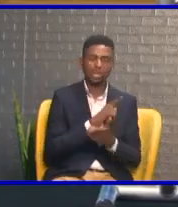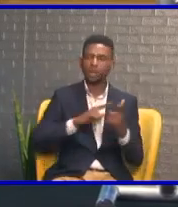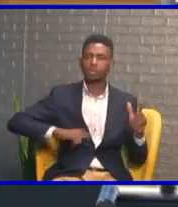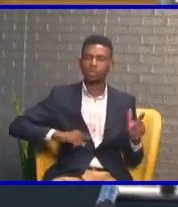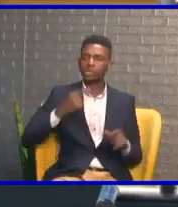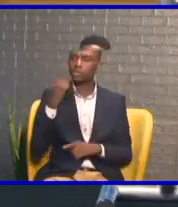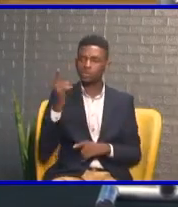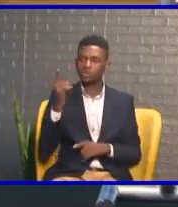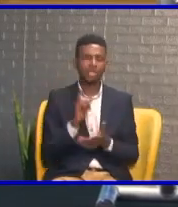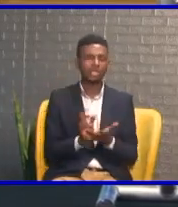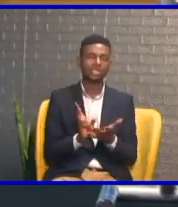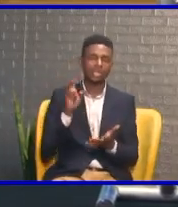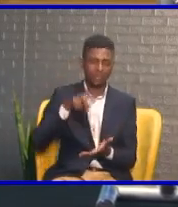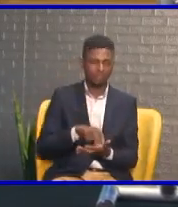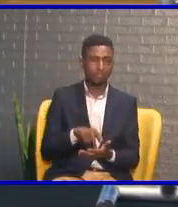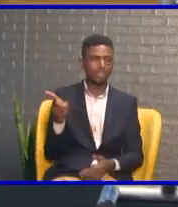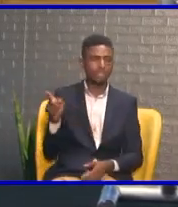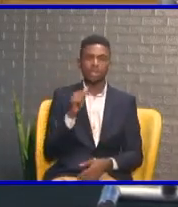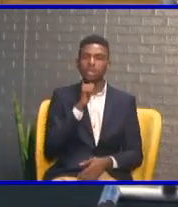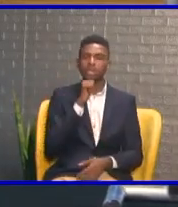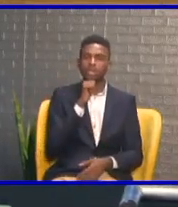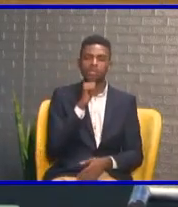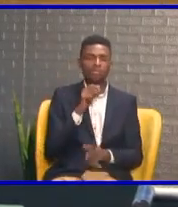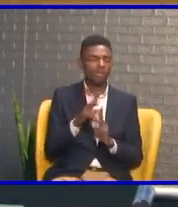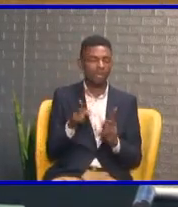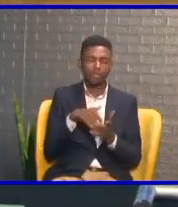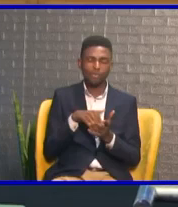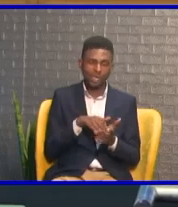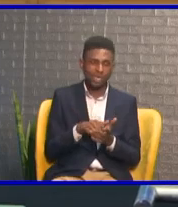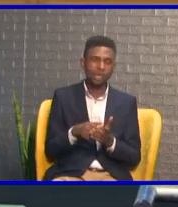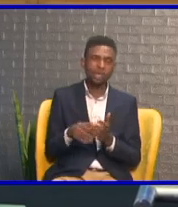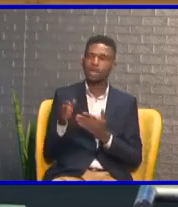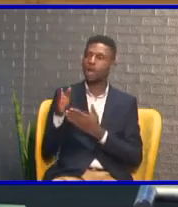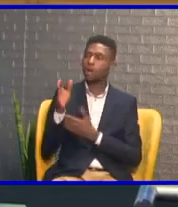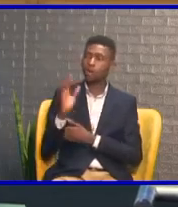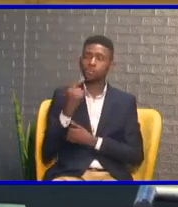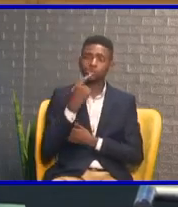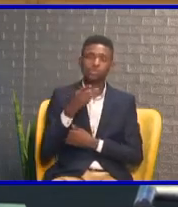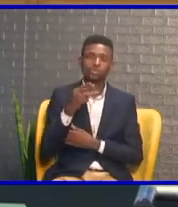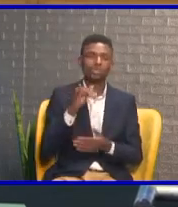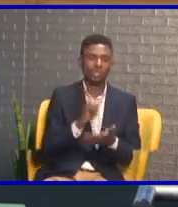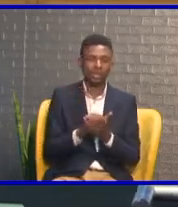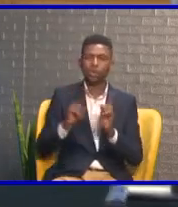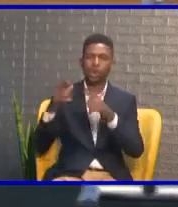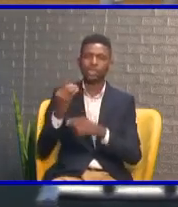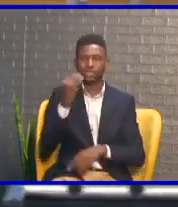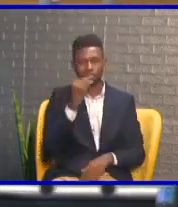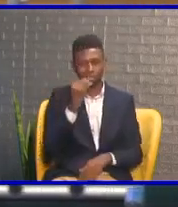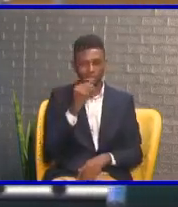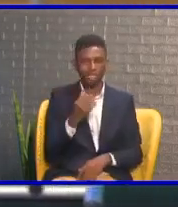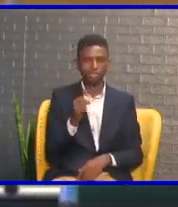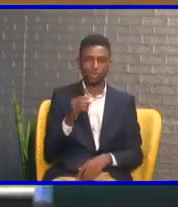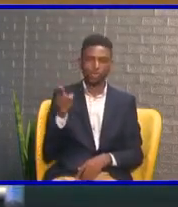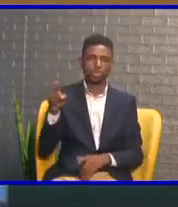I didn't have an appetite. And the Lord said to me, go and eat. So I went